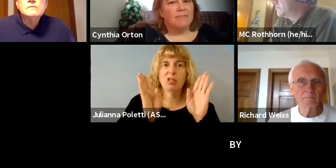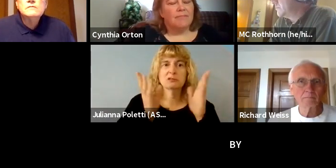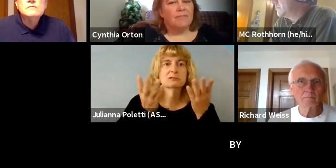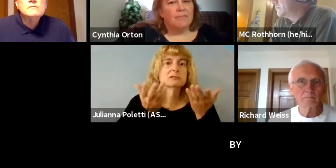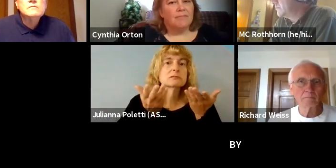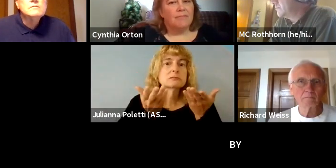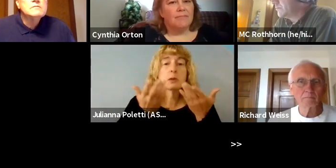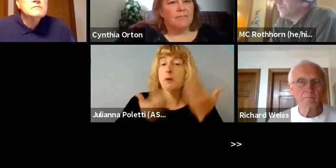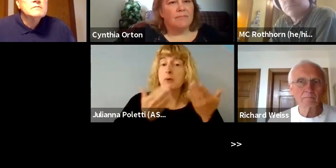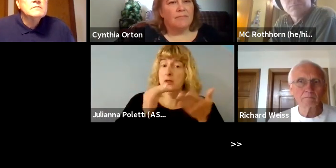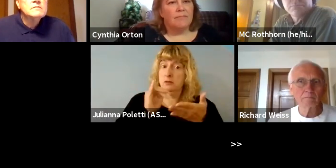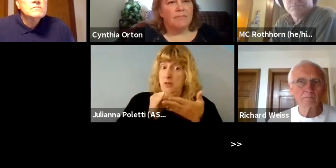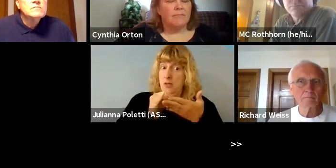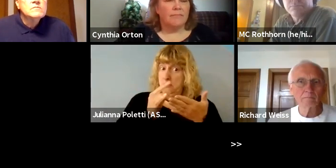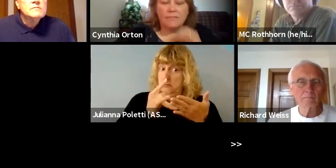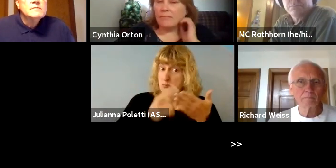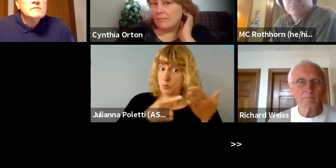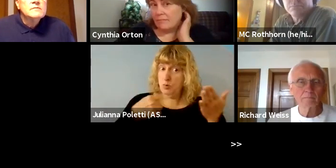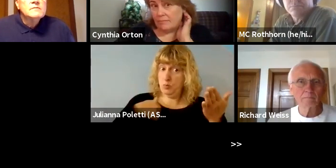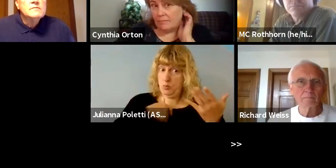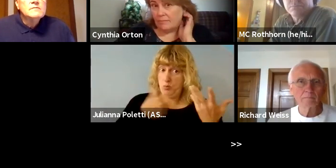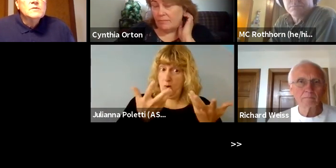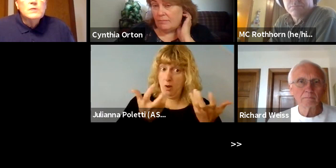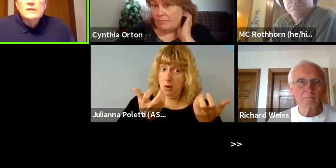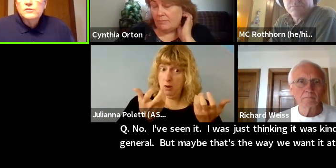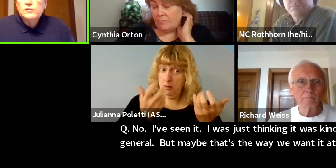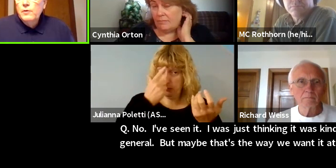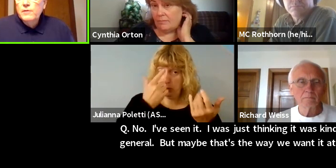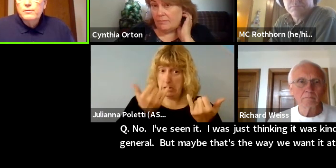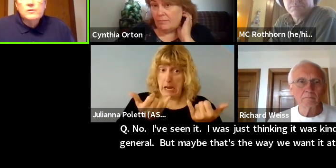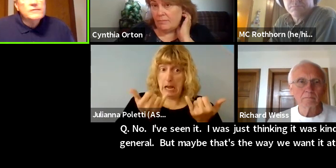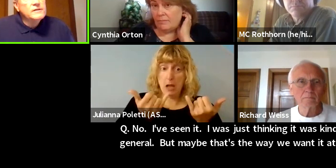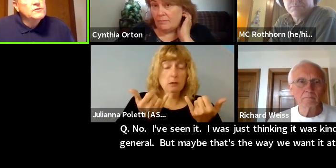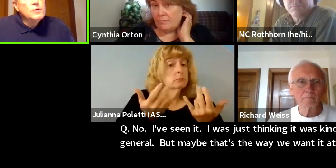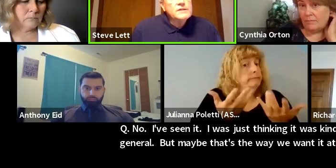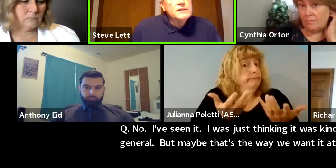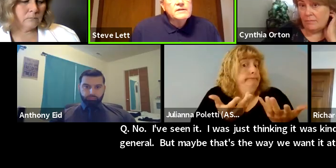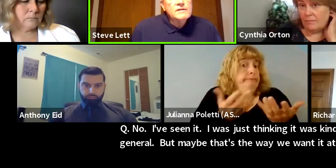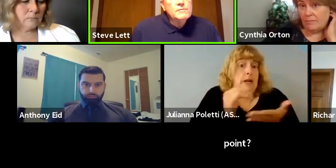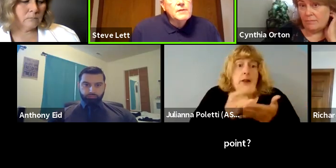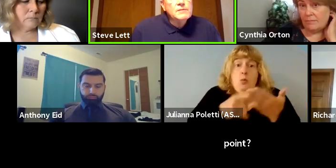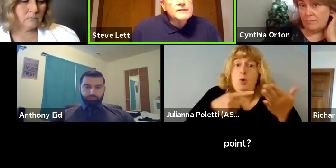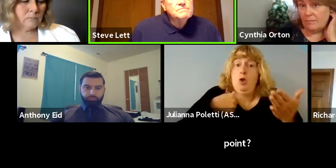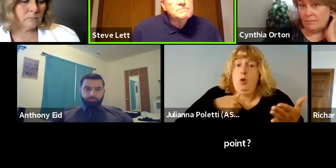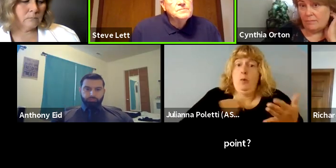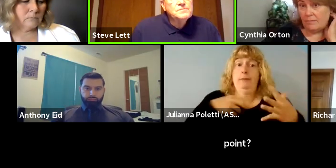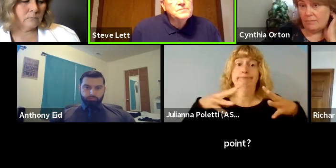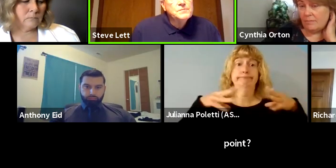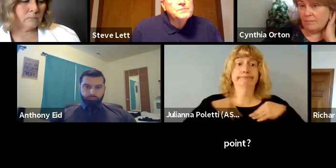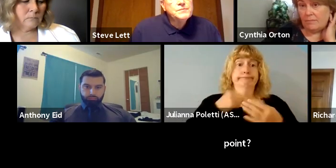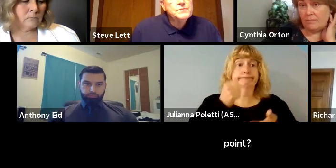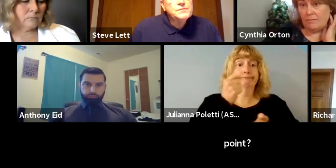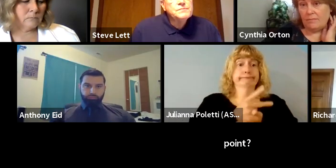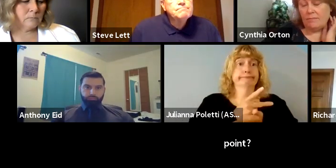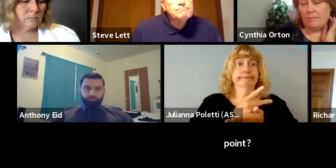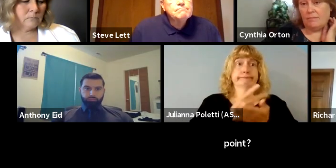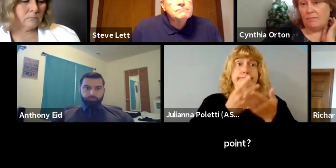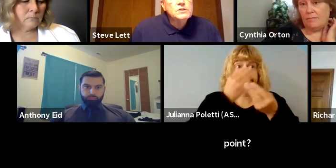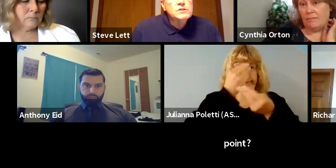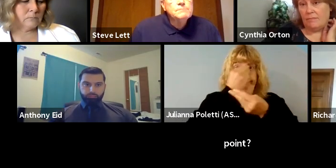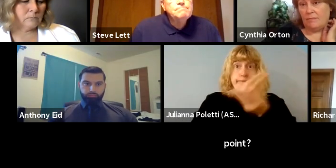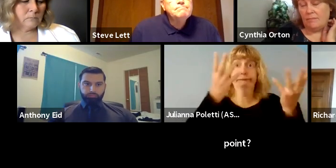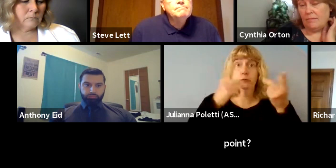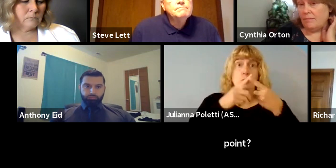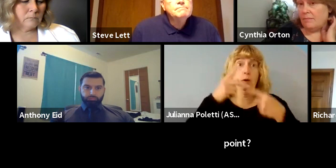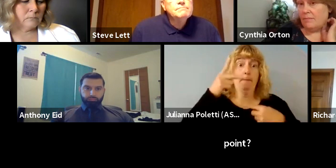way we want it at this point. Well, it's what we approved, and it's what's out there to the public. True. Okay,